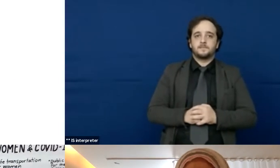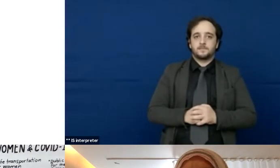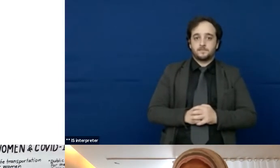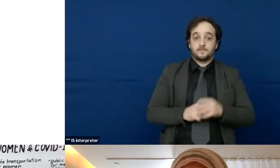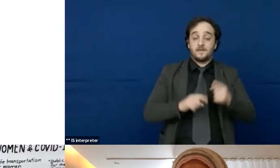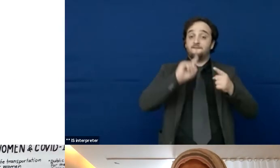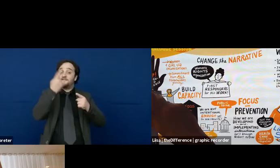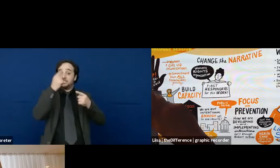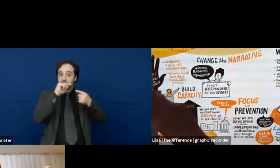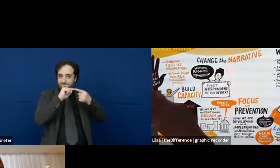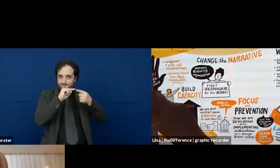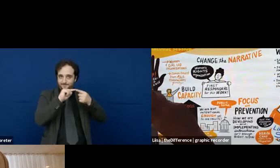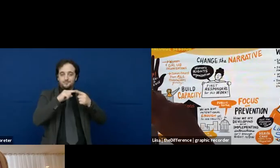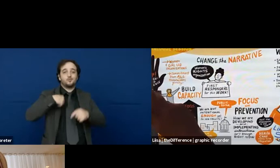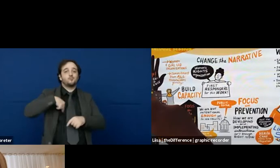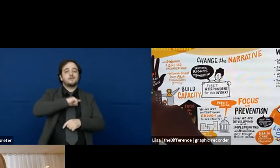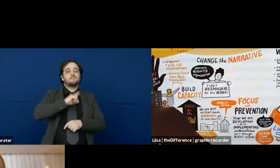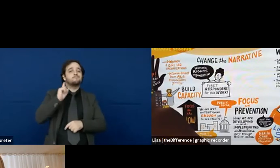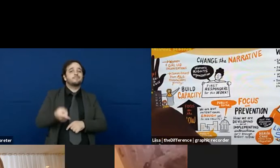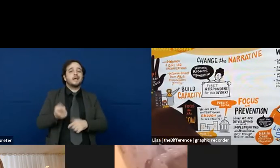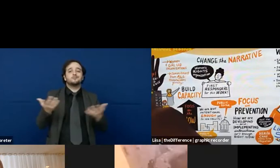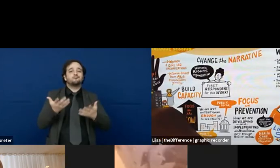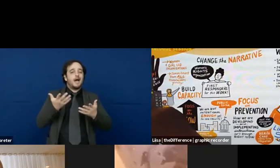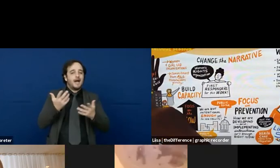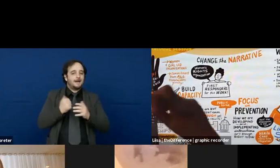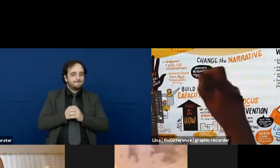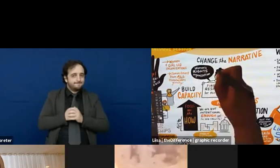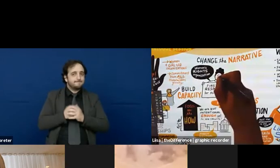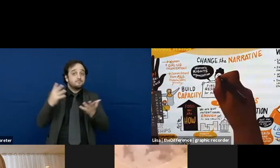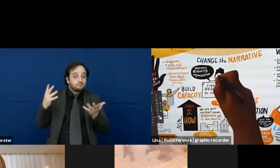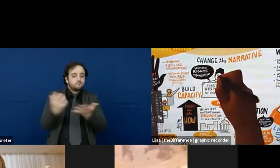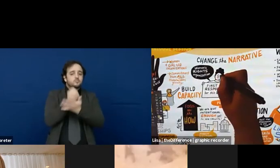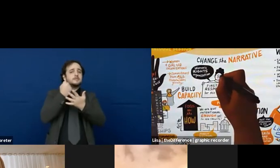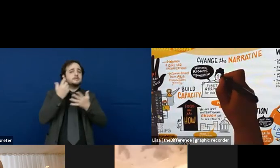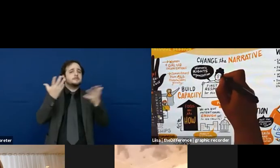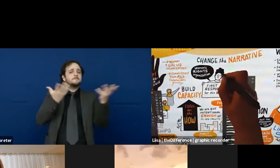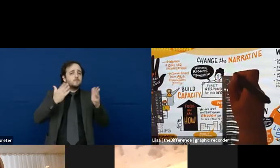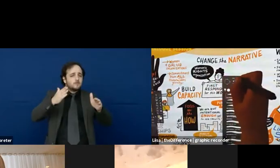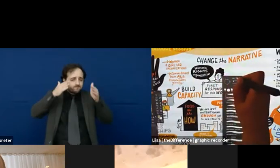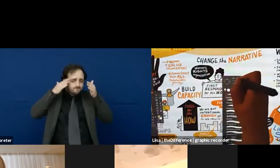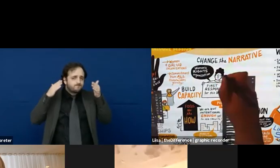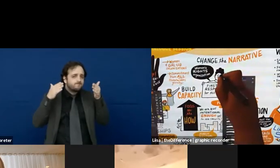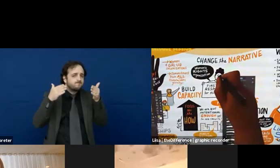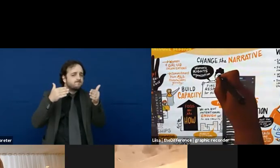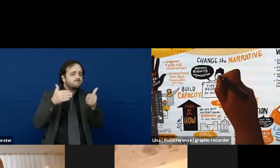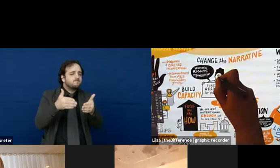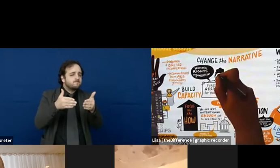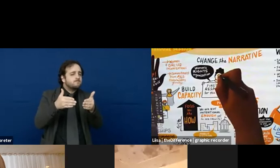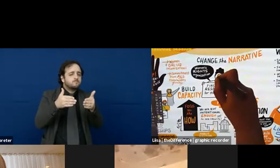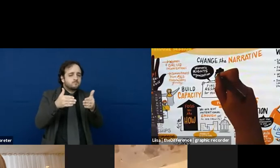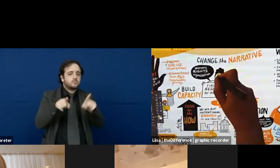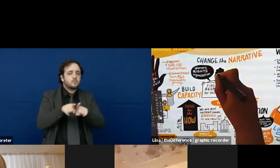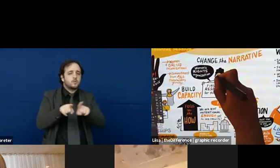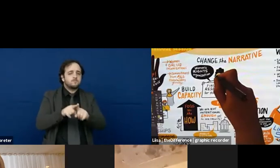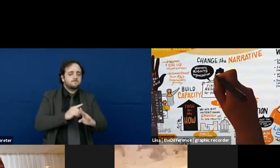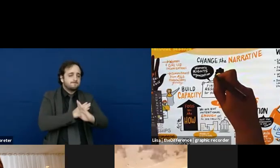violence against women and girls in all their diversity. We need to normalize the voices of all women